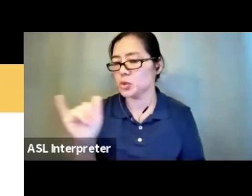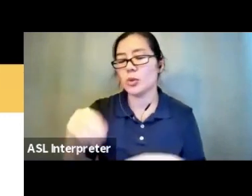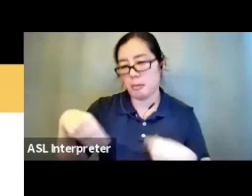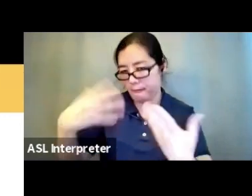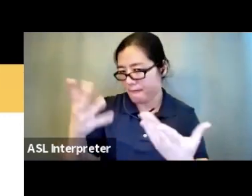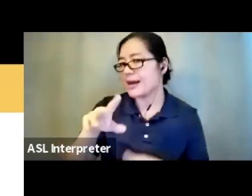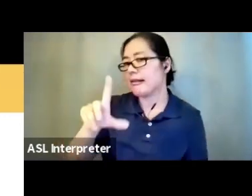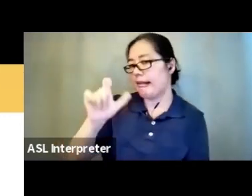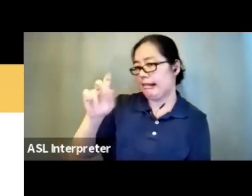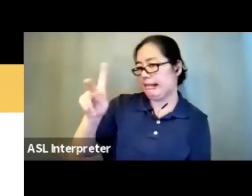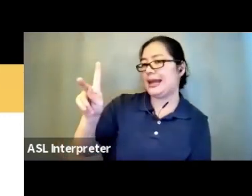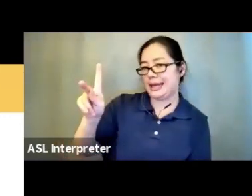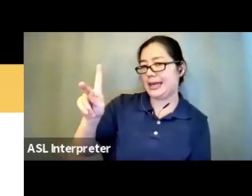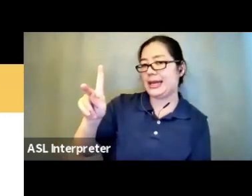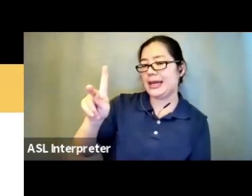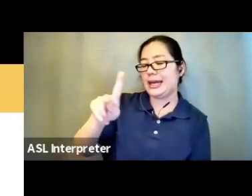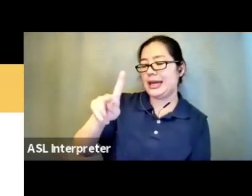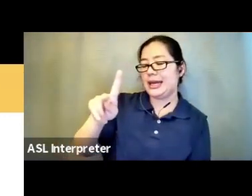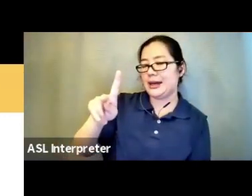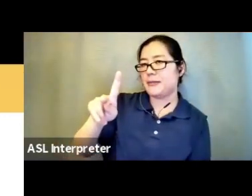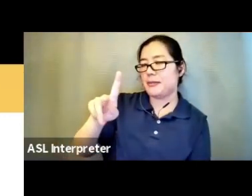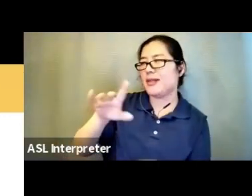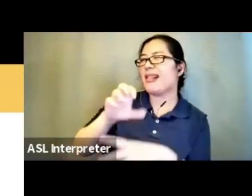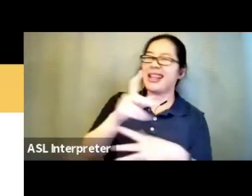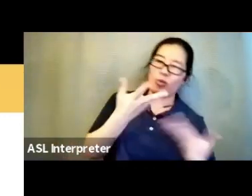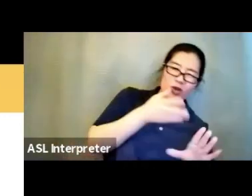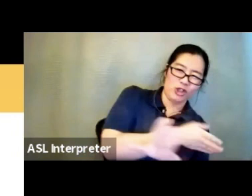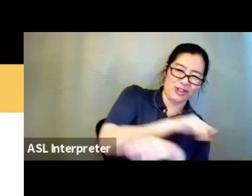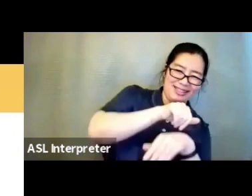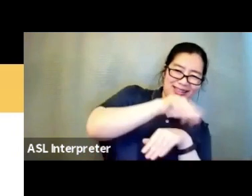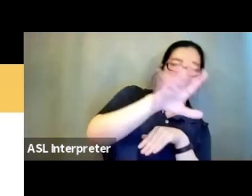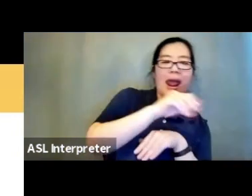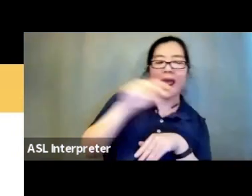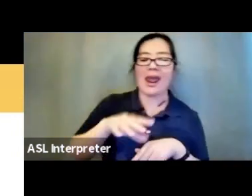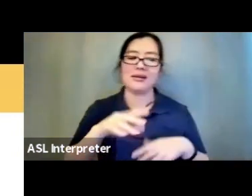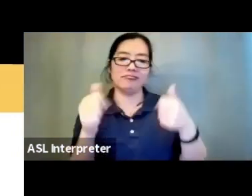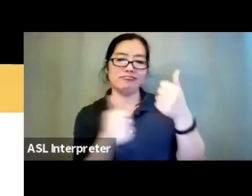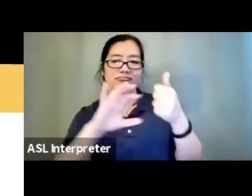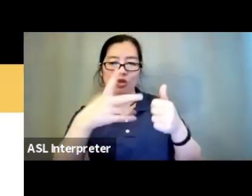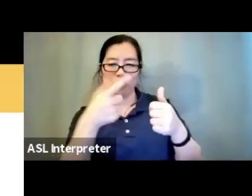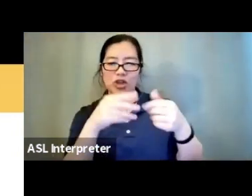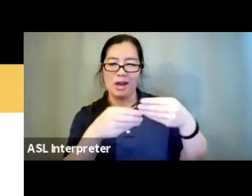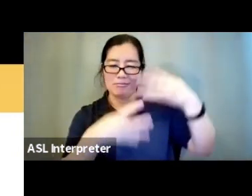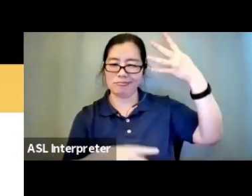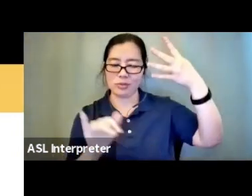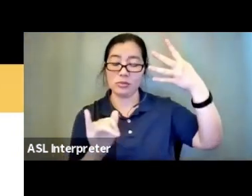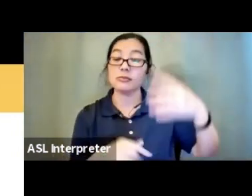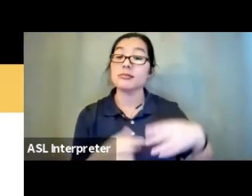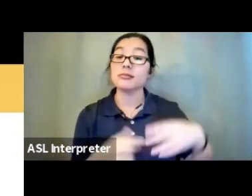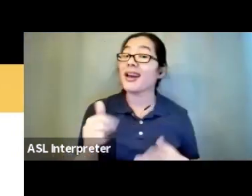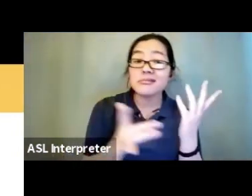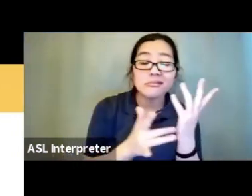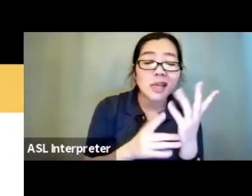text link as well in the link that was sent also in the chat. If you're having any tech problems, but also if you just want to have a bit